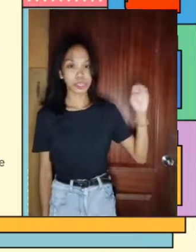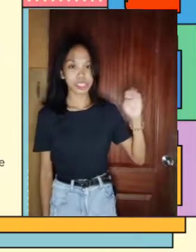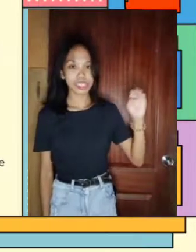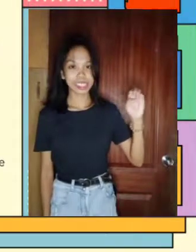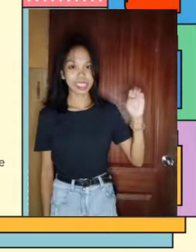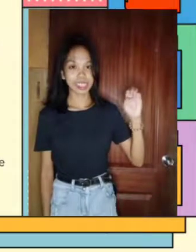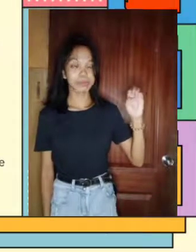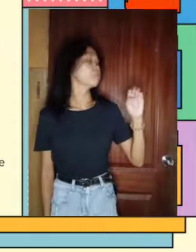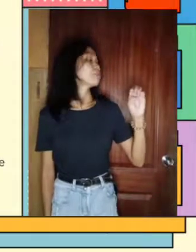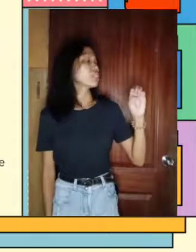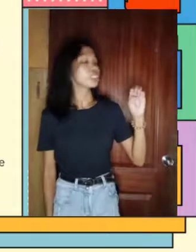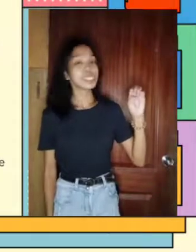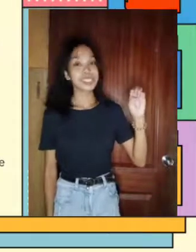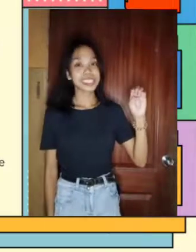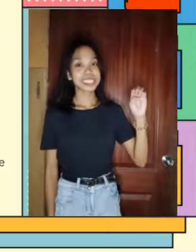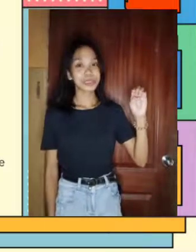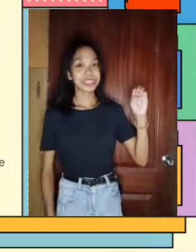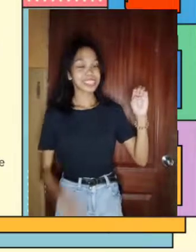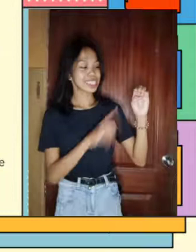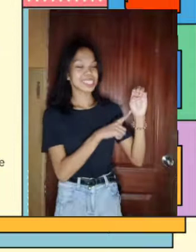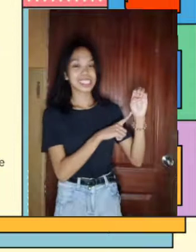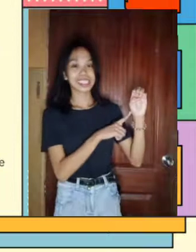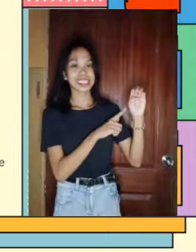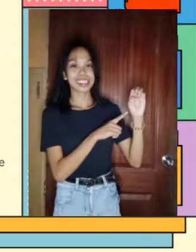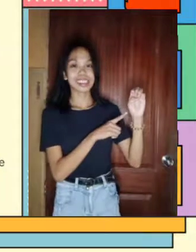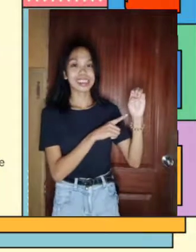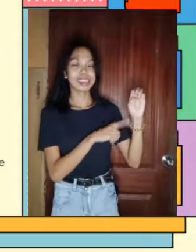of emergency. Did you see the difference?